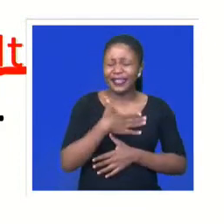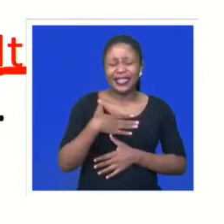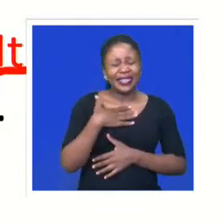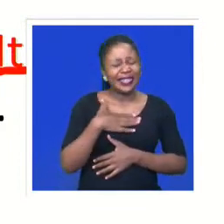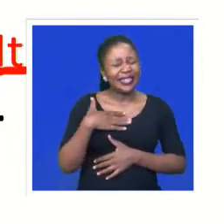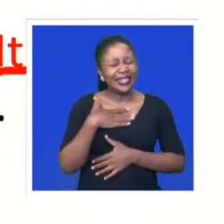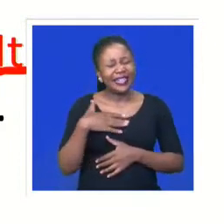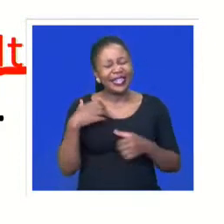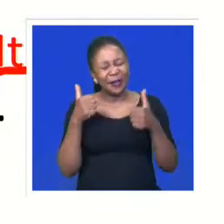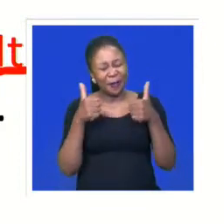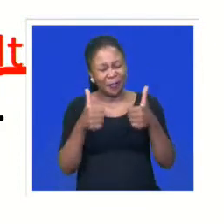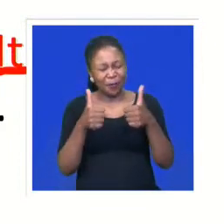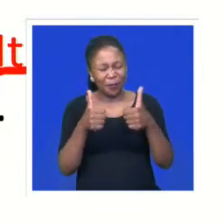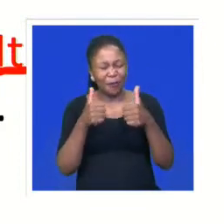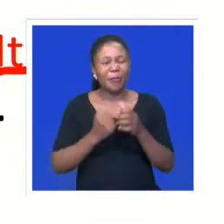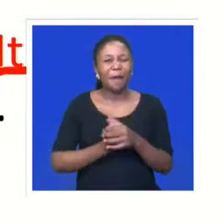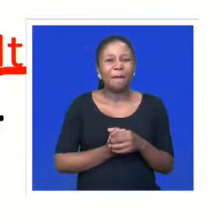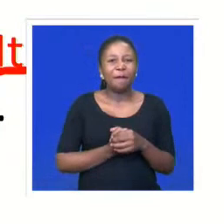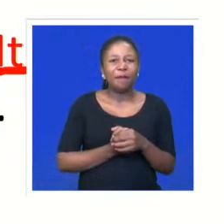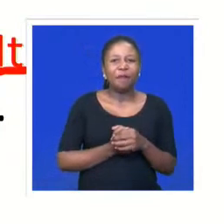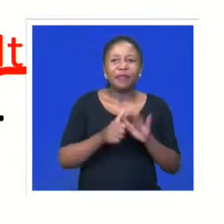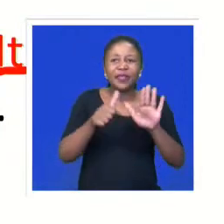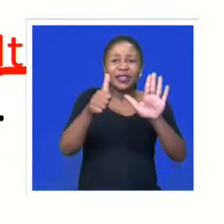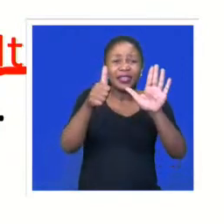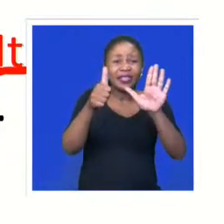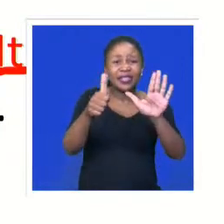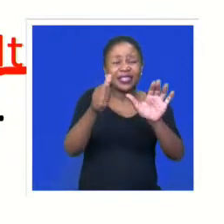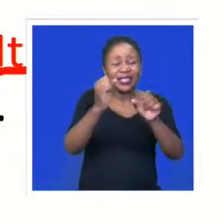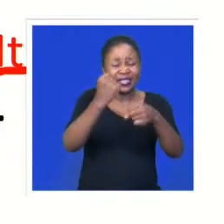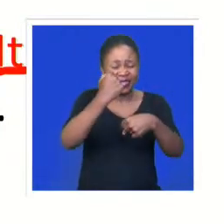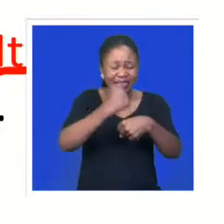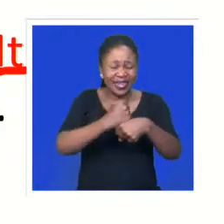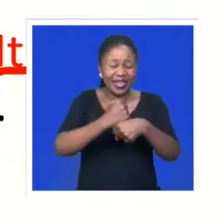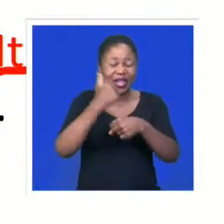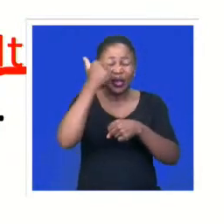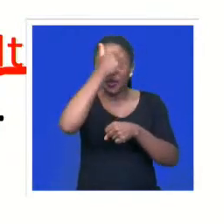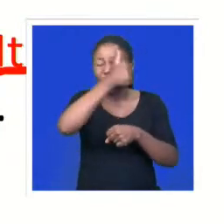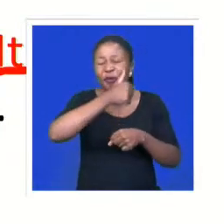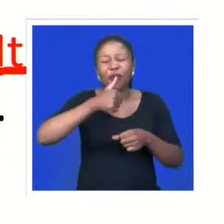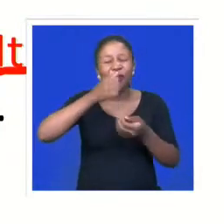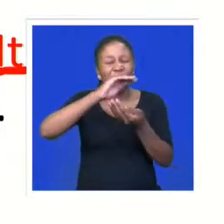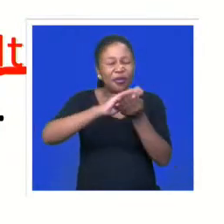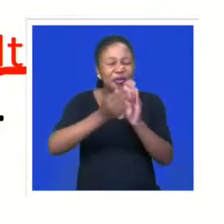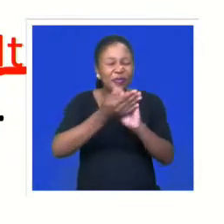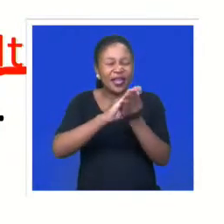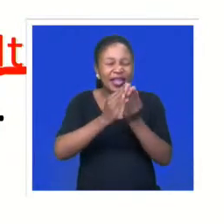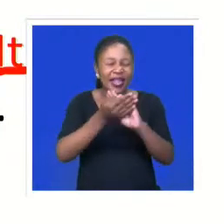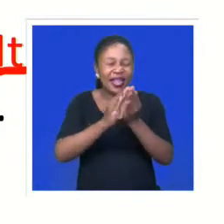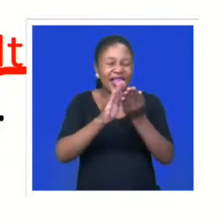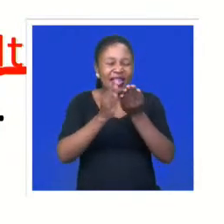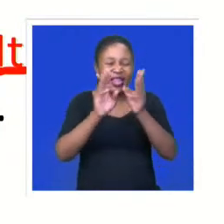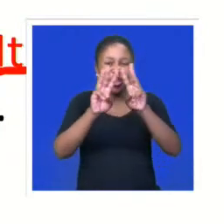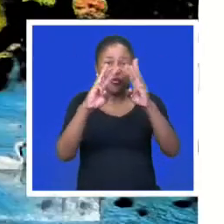the universe in 6 days. And on the 7th day, God rested.